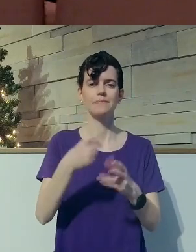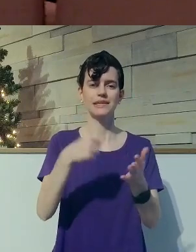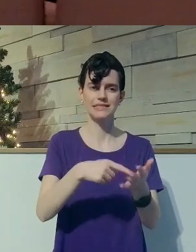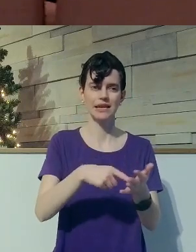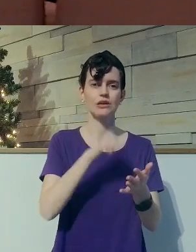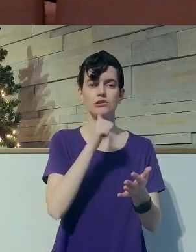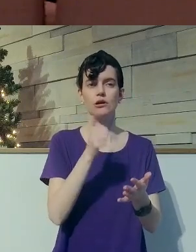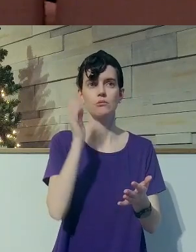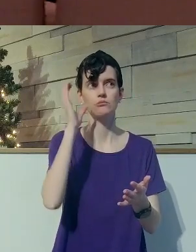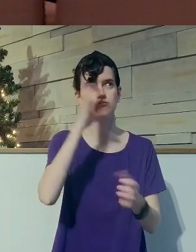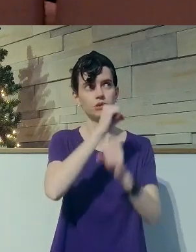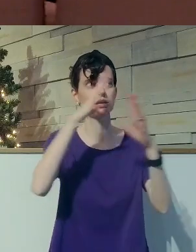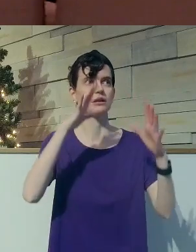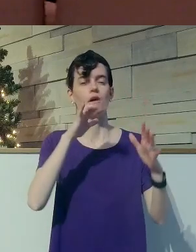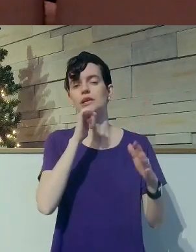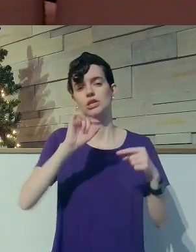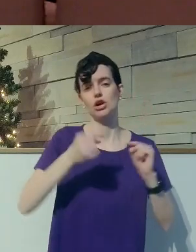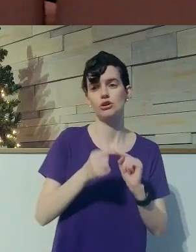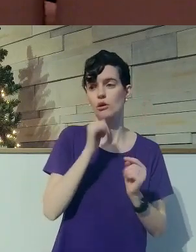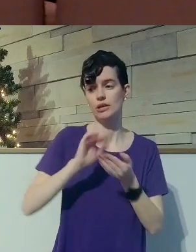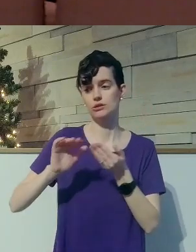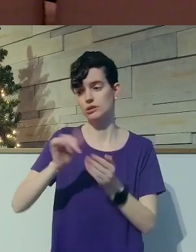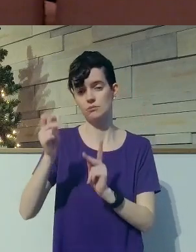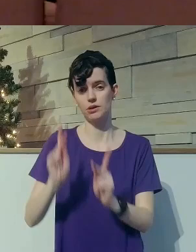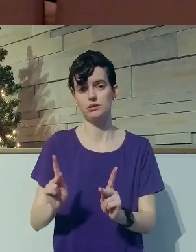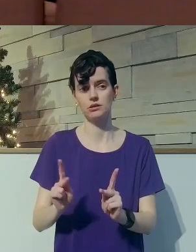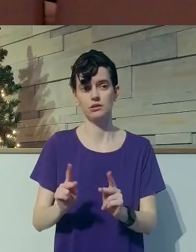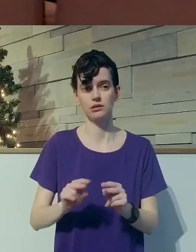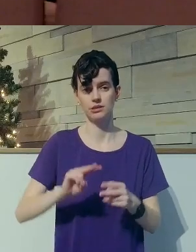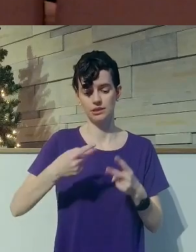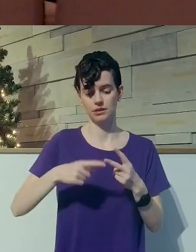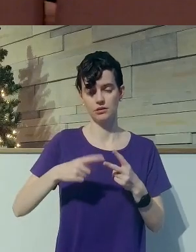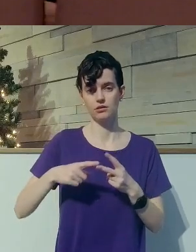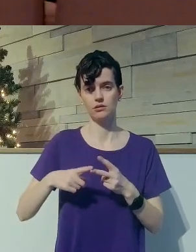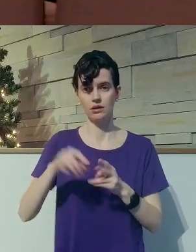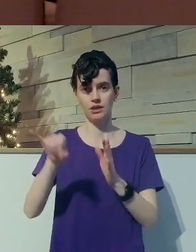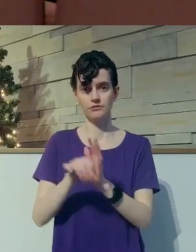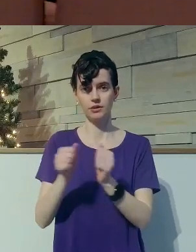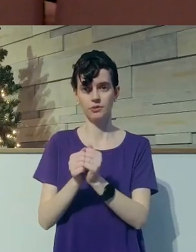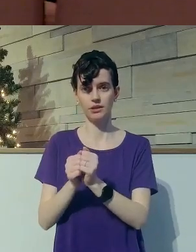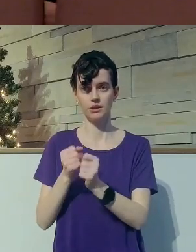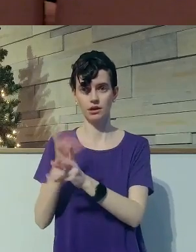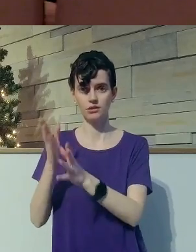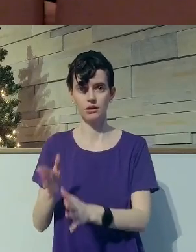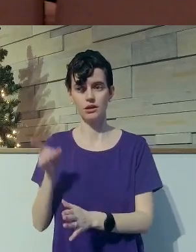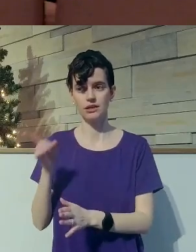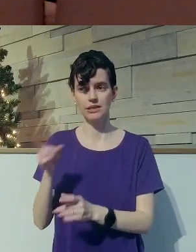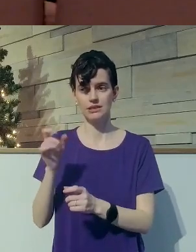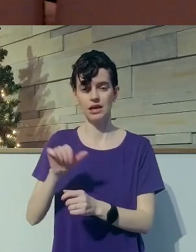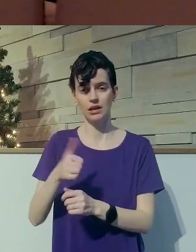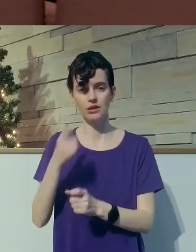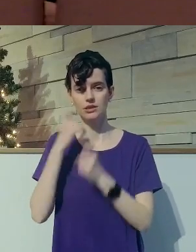Don't pretend it doesn't hurt. Don't make excuses for the other person. Second thing we need to do is identify with the offender as a fellow